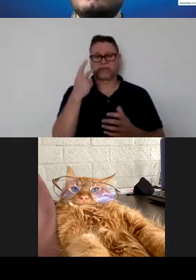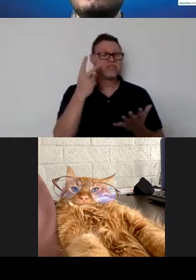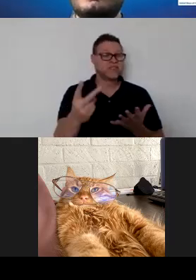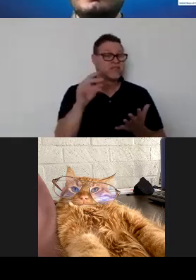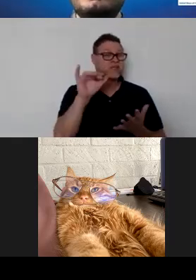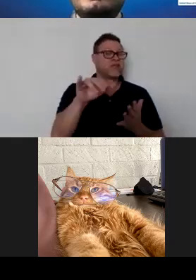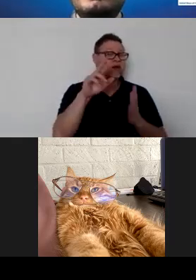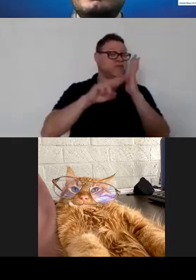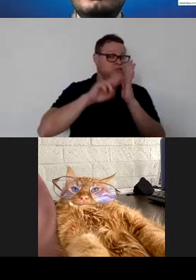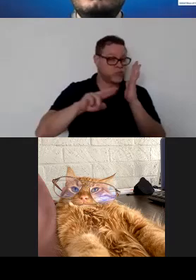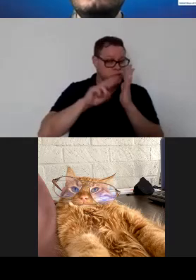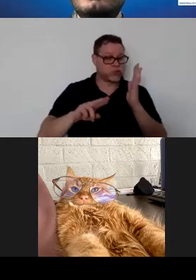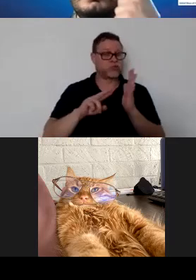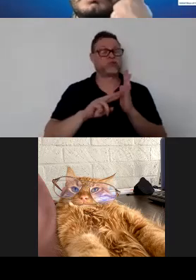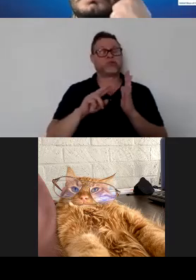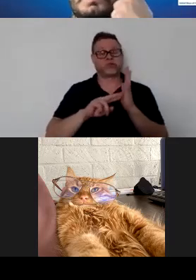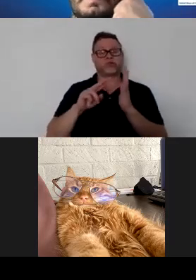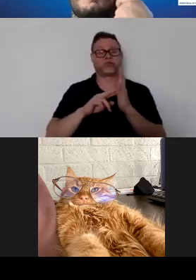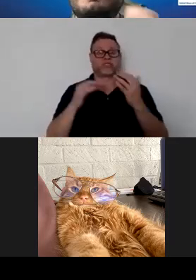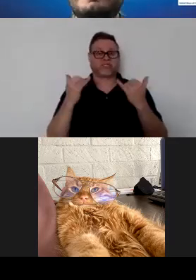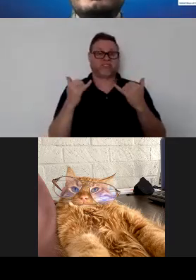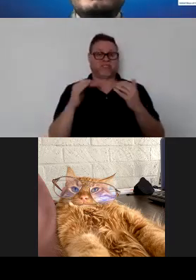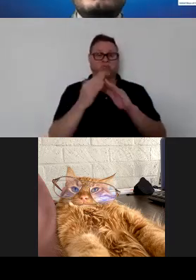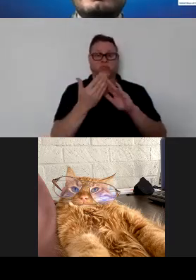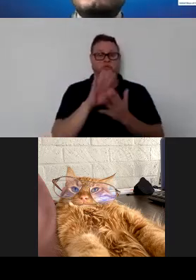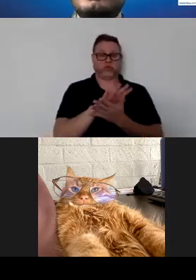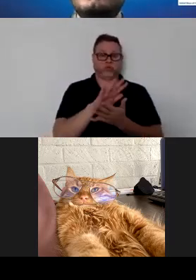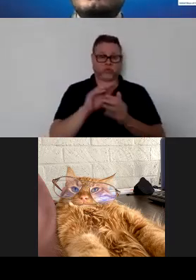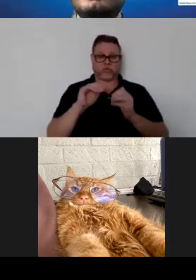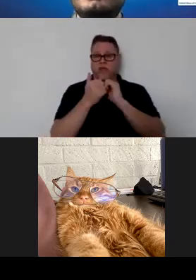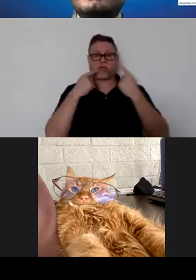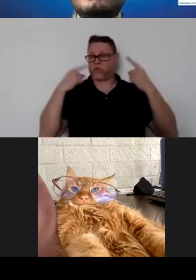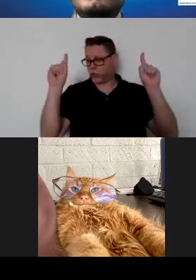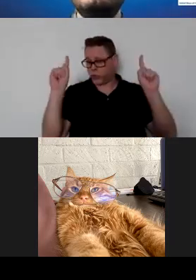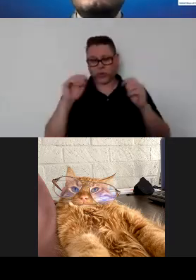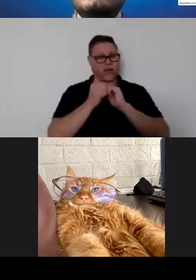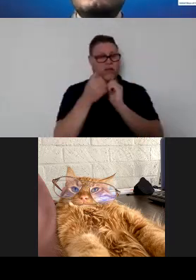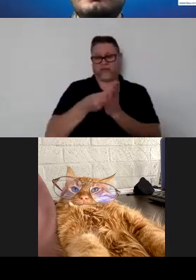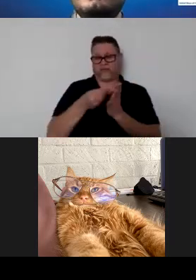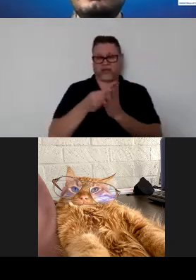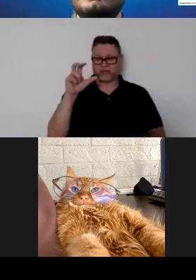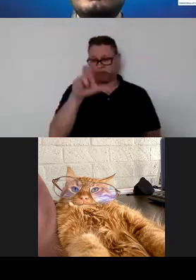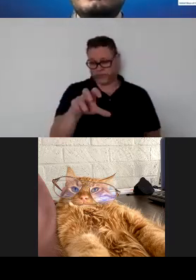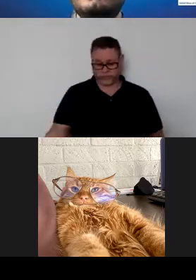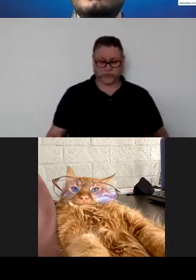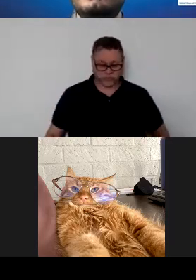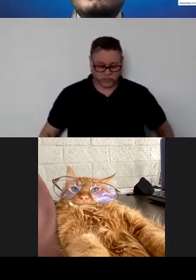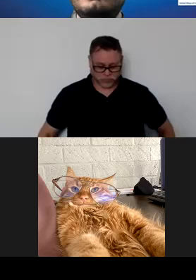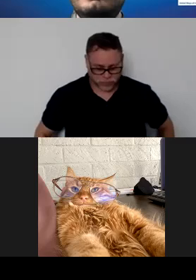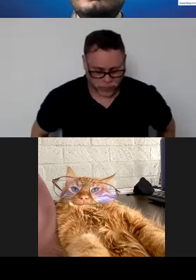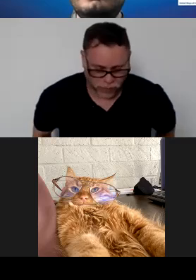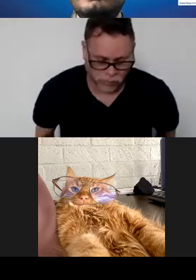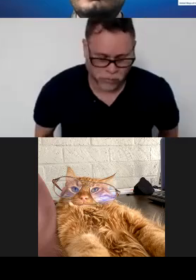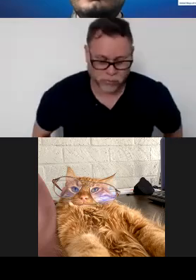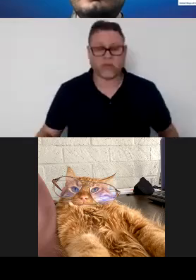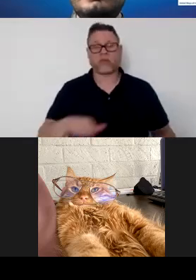research about existing community schools and how they work and how they get funded. And then the